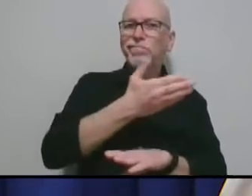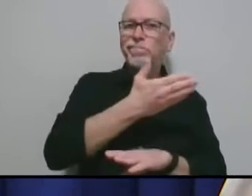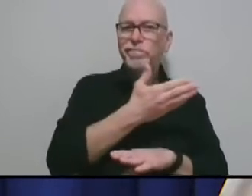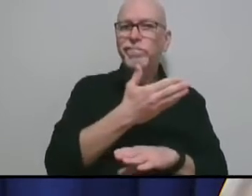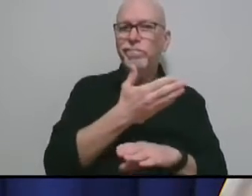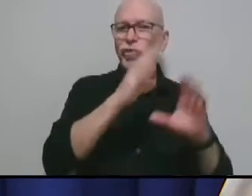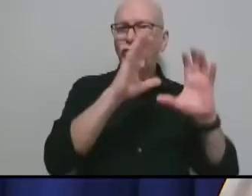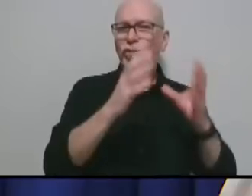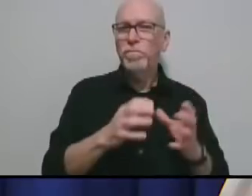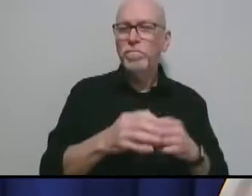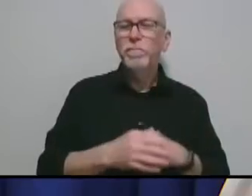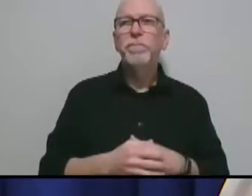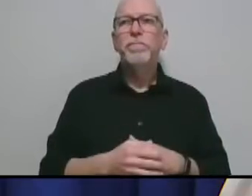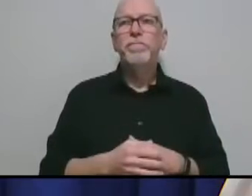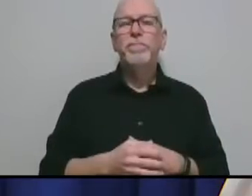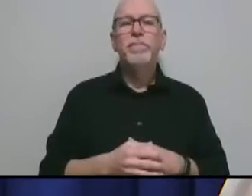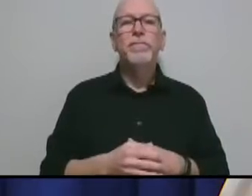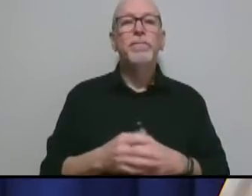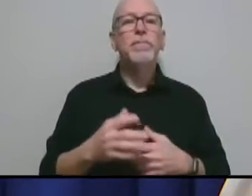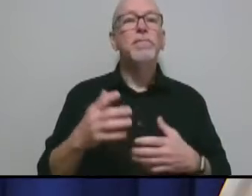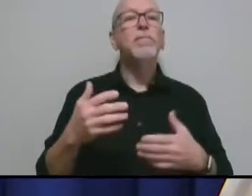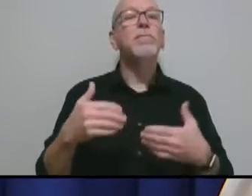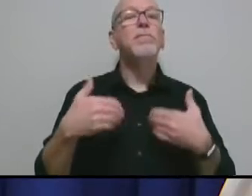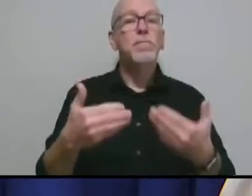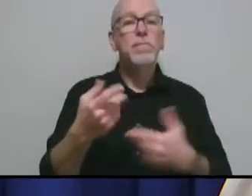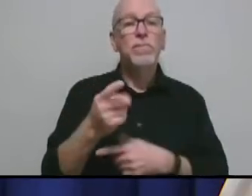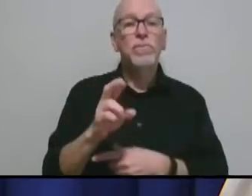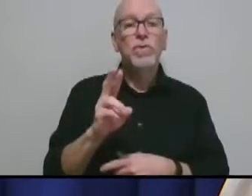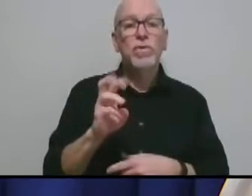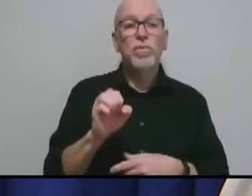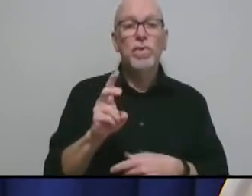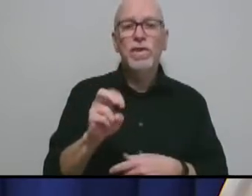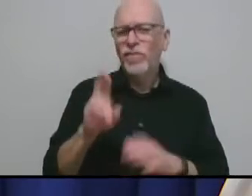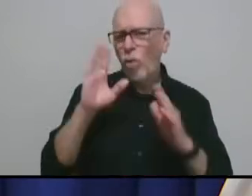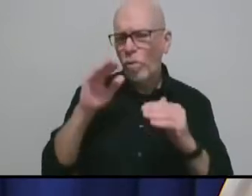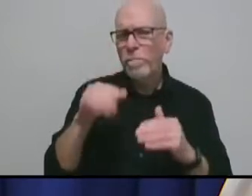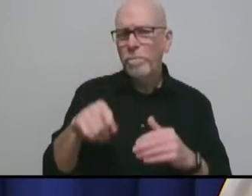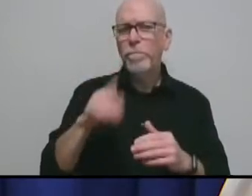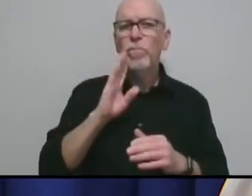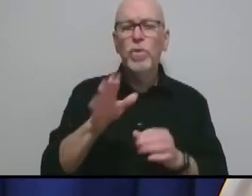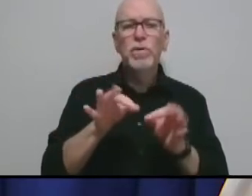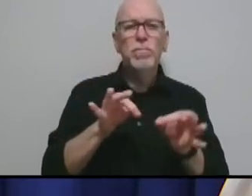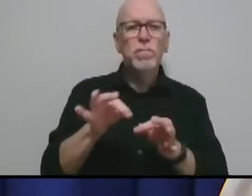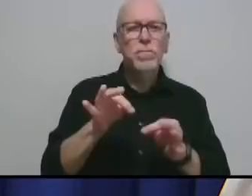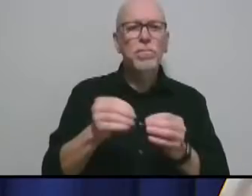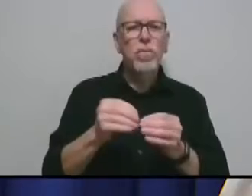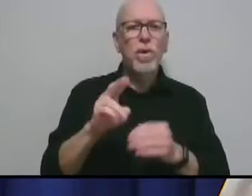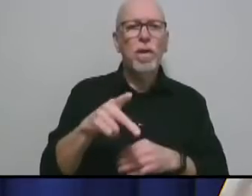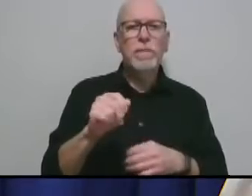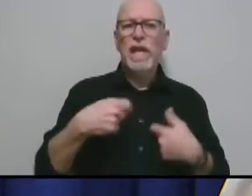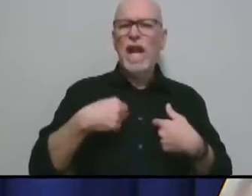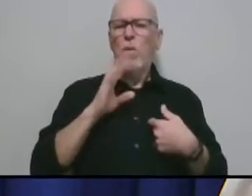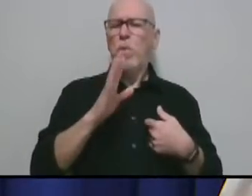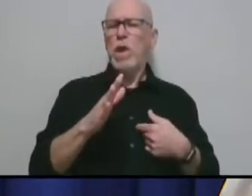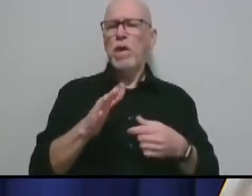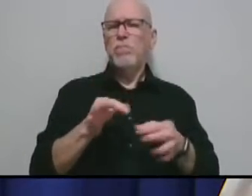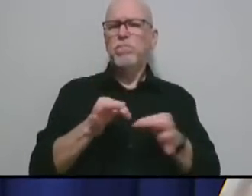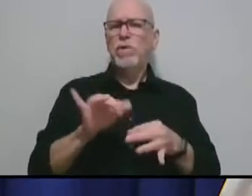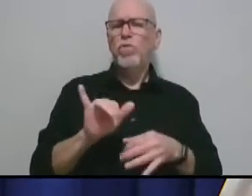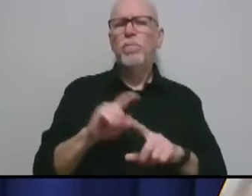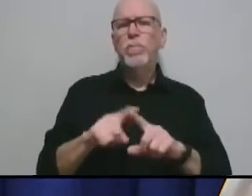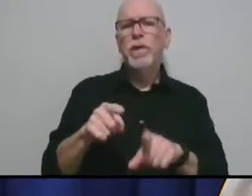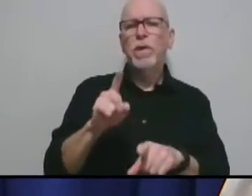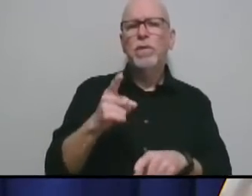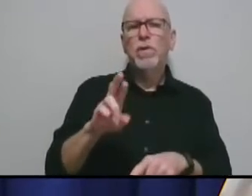groupings. And then also, Dr. Weaver, I hope you will give an update on, I'm going to speak to it very briefly, but give an update on our